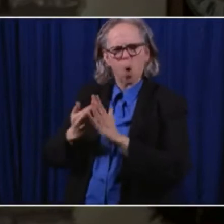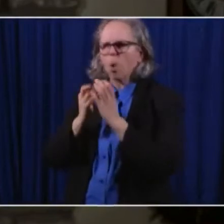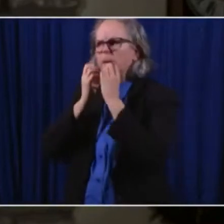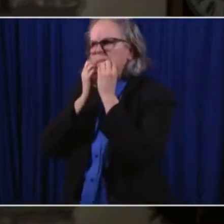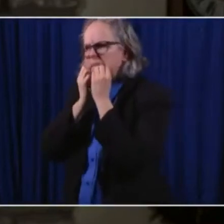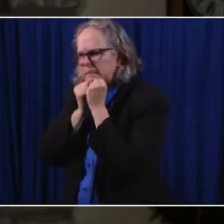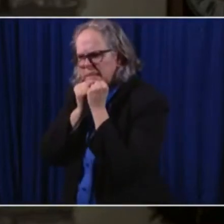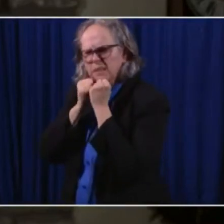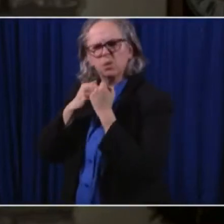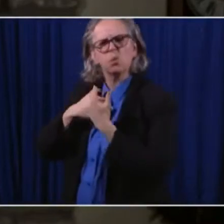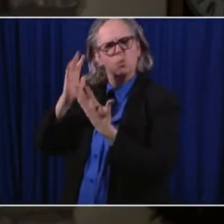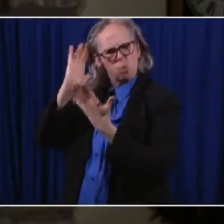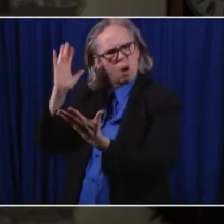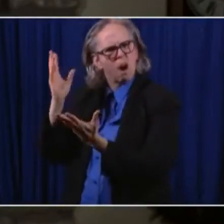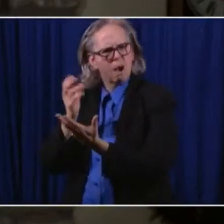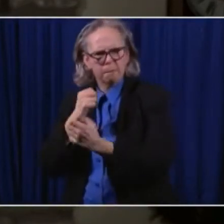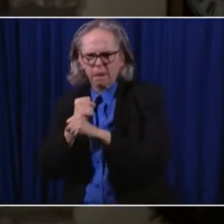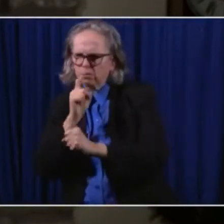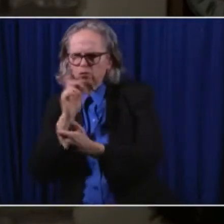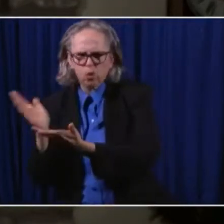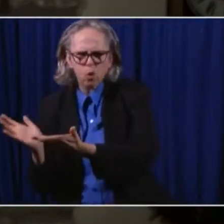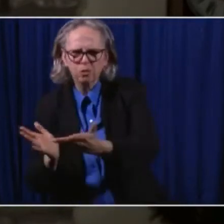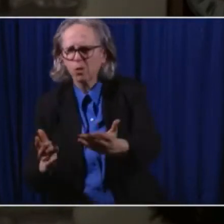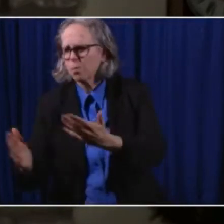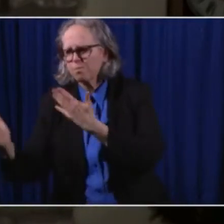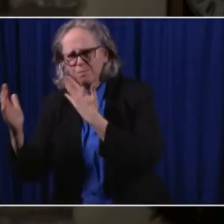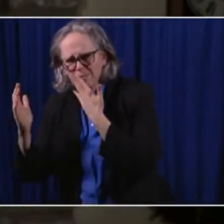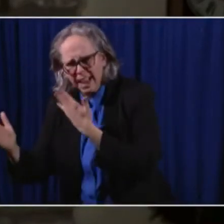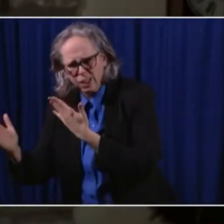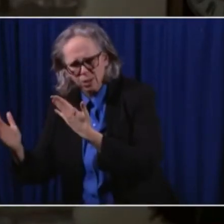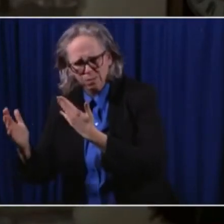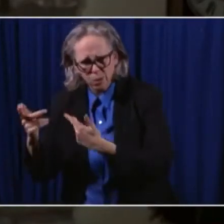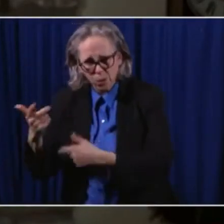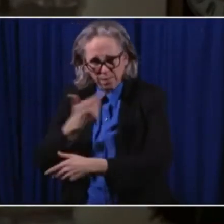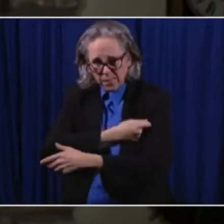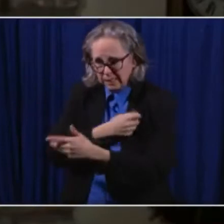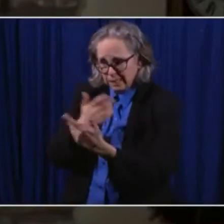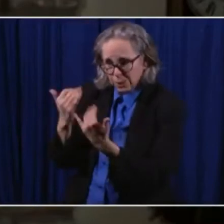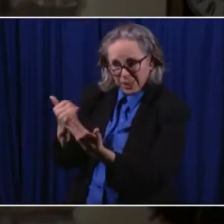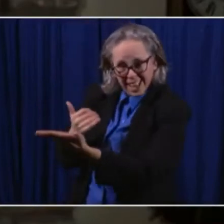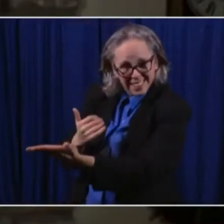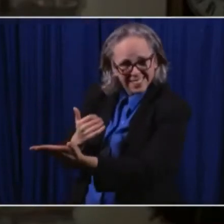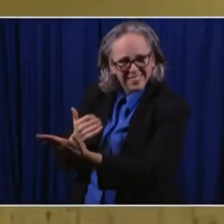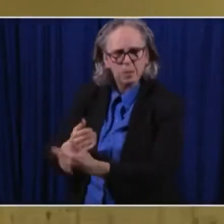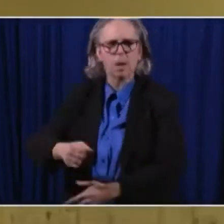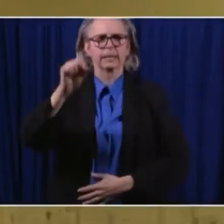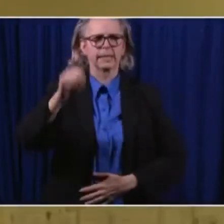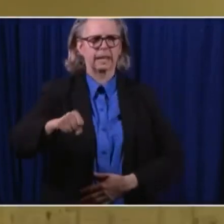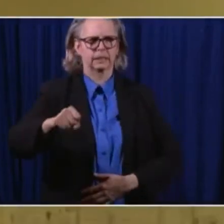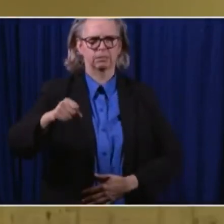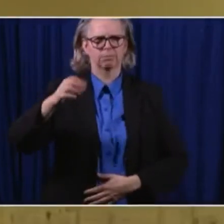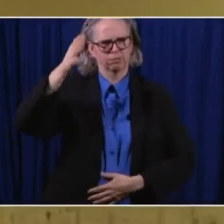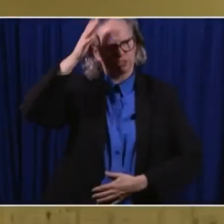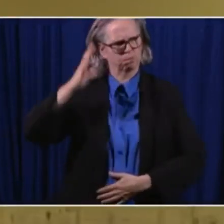thank you very much. And you're waiting for your vaccine today, right? Yes, sir. It's inbound. We expect it in the next 12 to 24